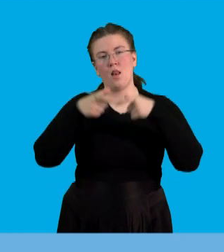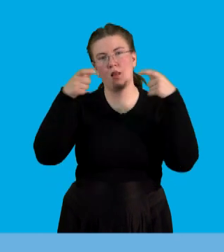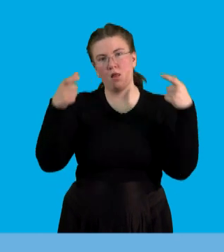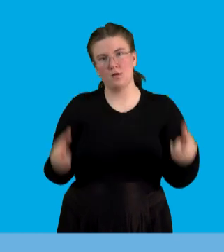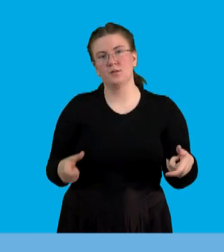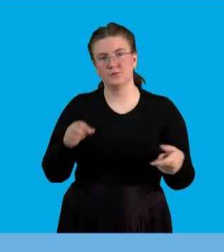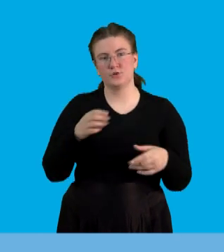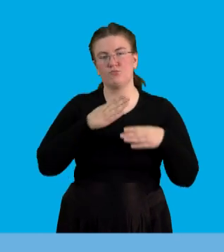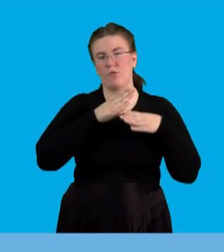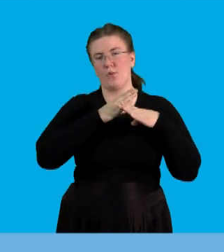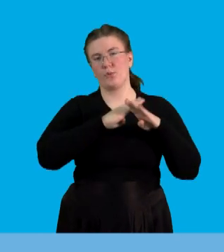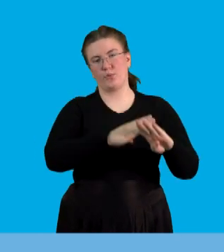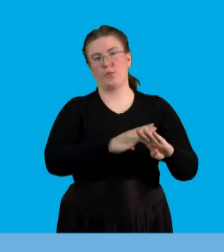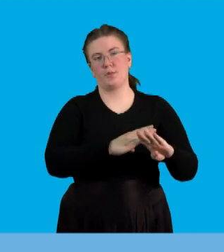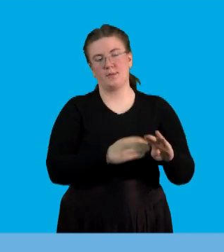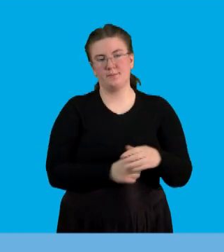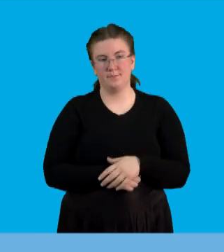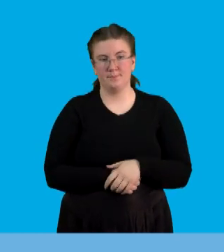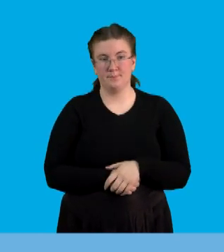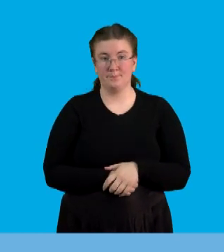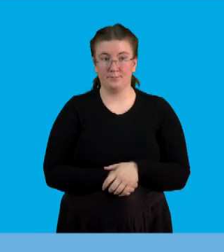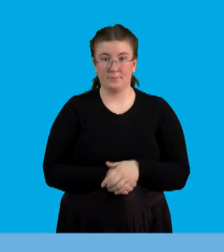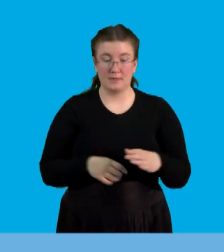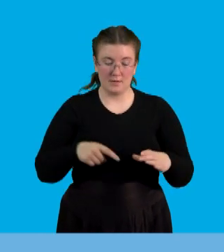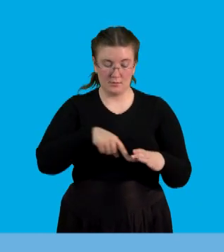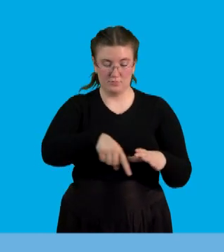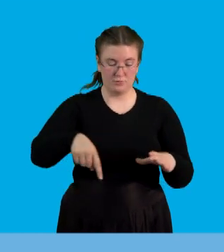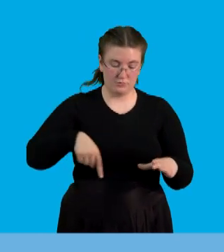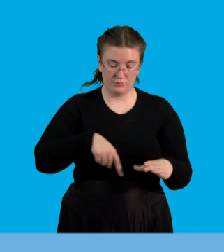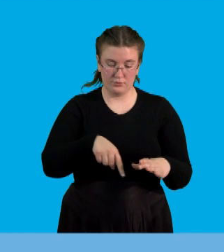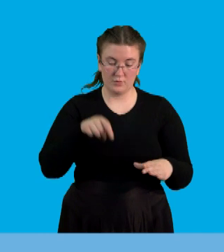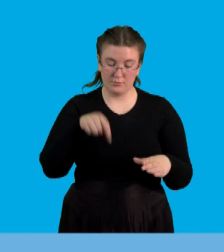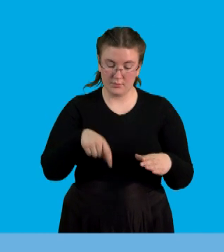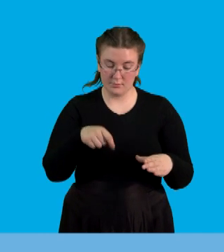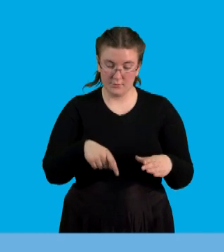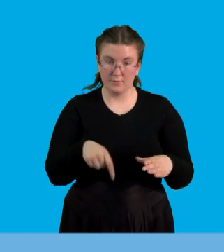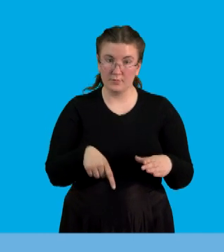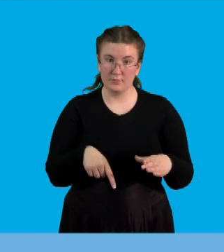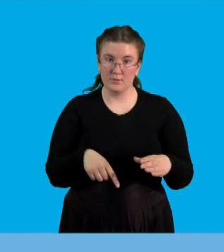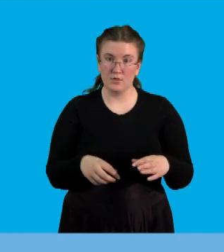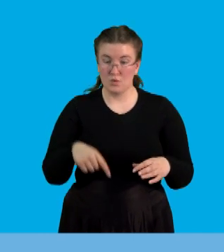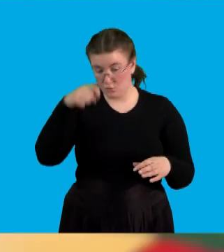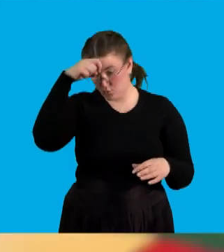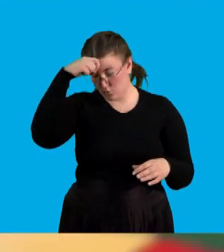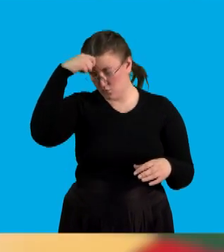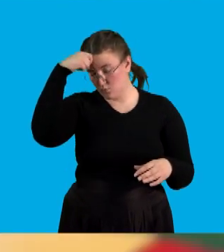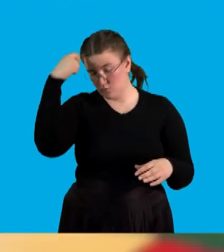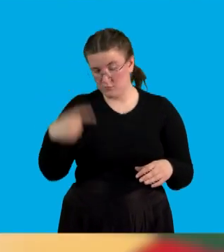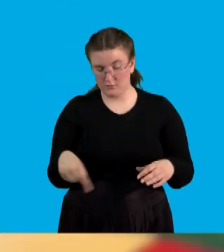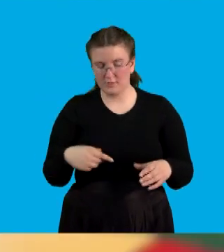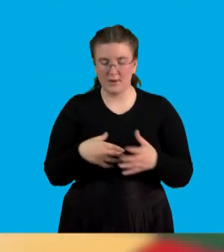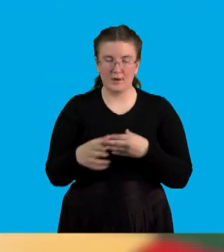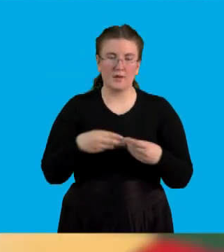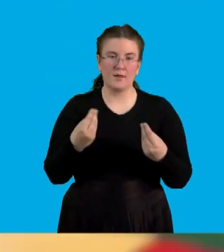this particular kettle. So when now this element is heating up, it is going to also heat up whatever the contents are inside